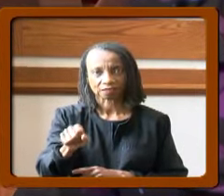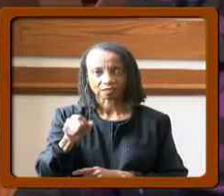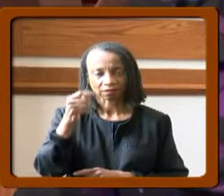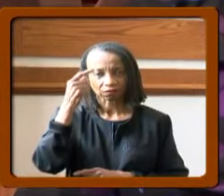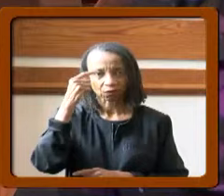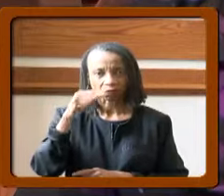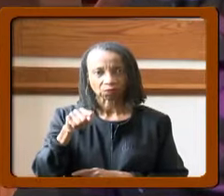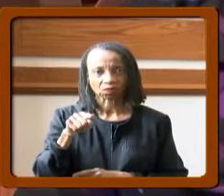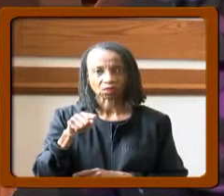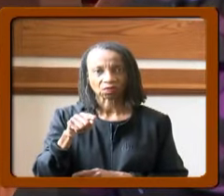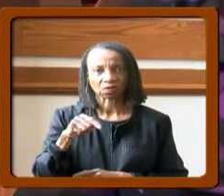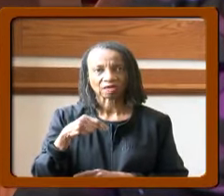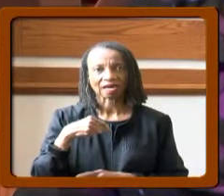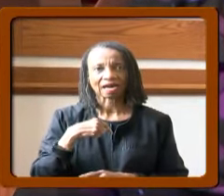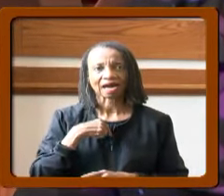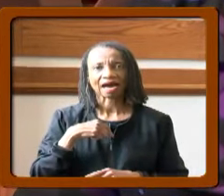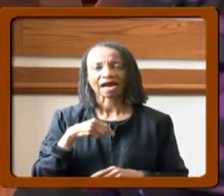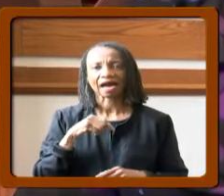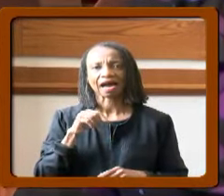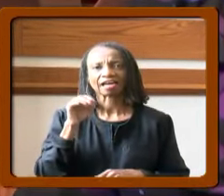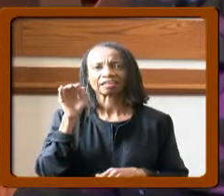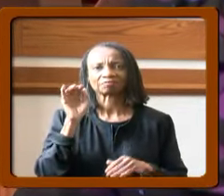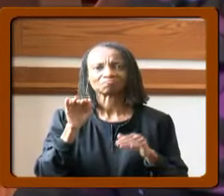I called out to you.